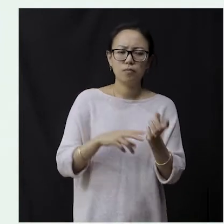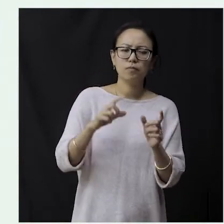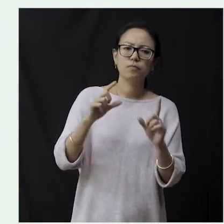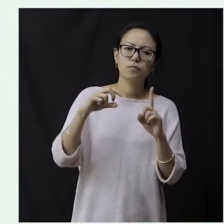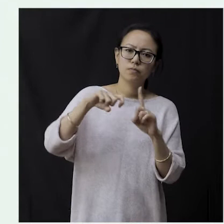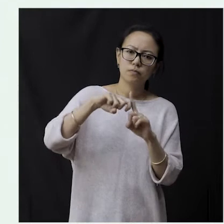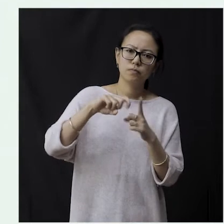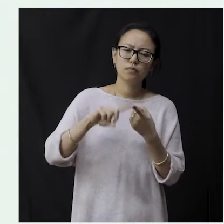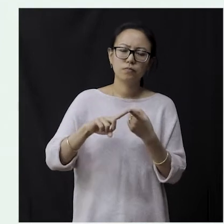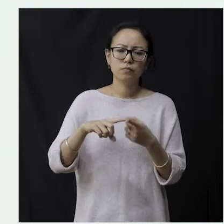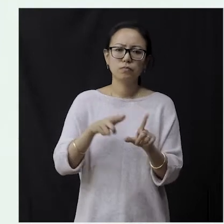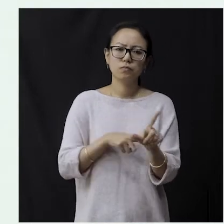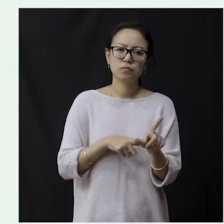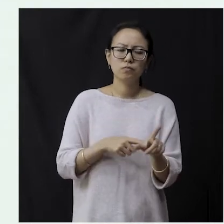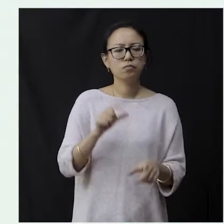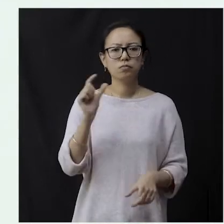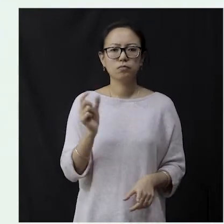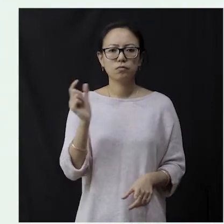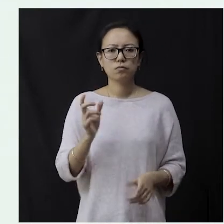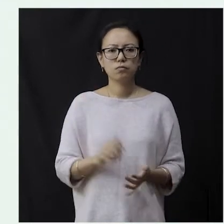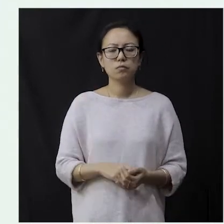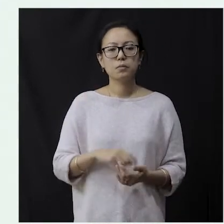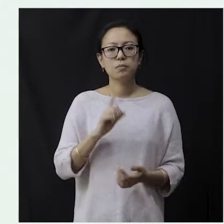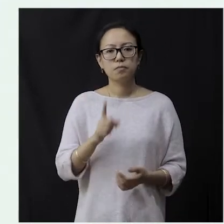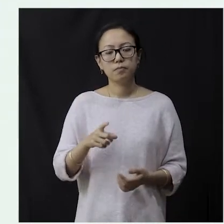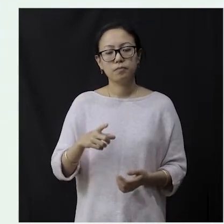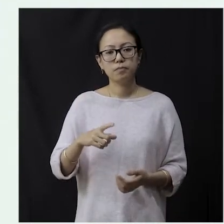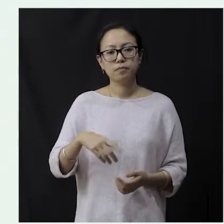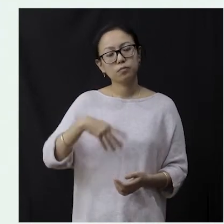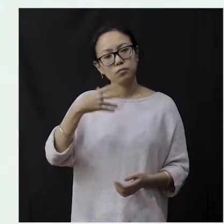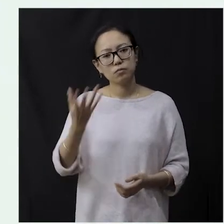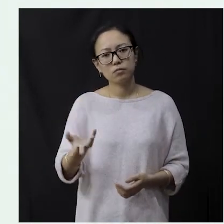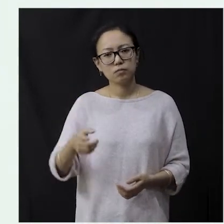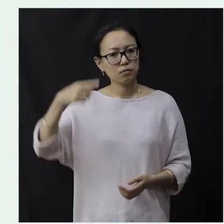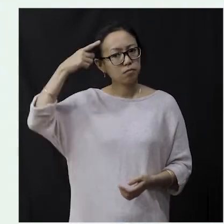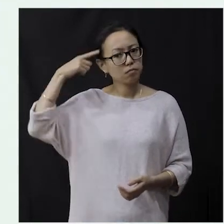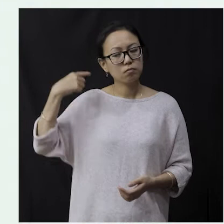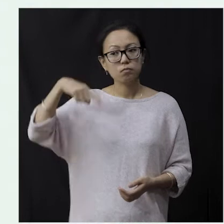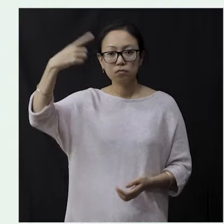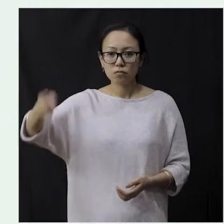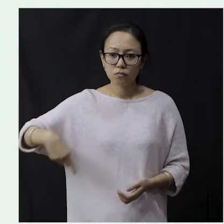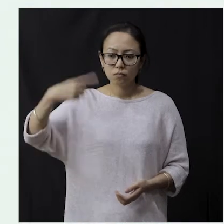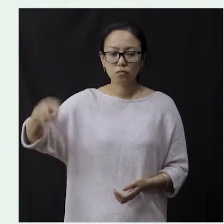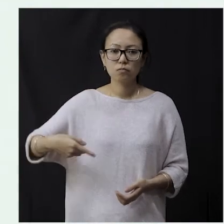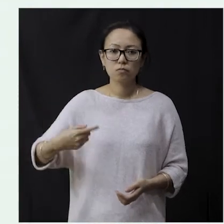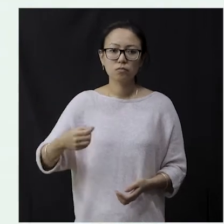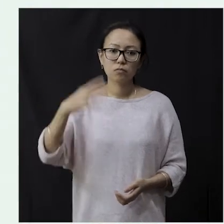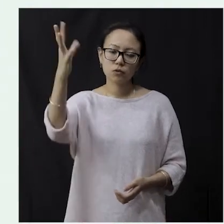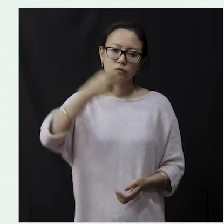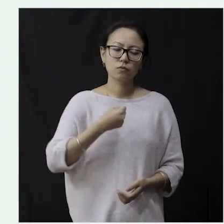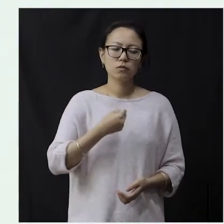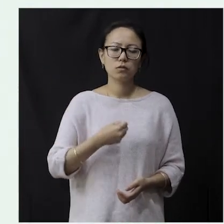I told you, after the invention of the wheel, the cars came up, right? So with the help of cars, they